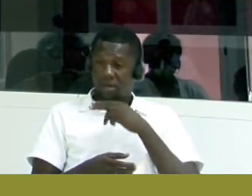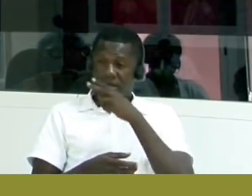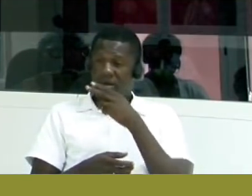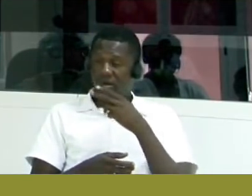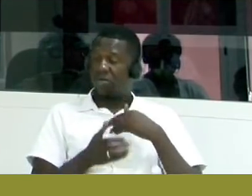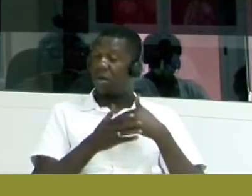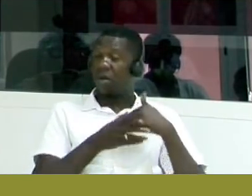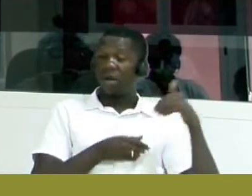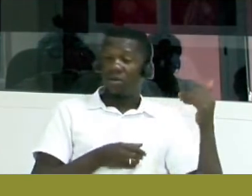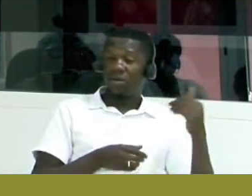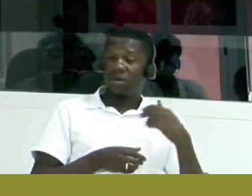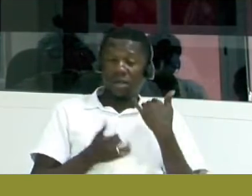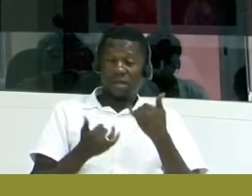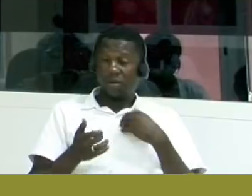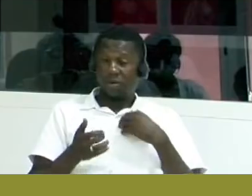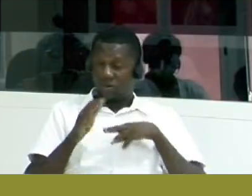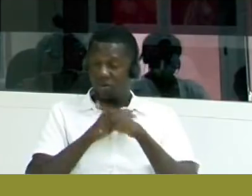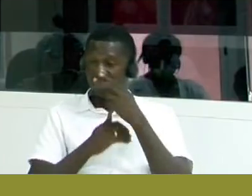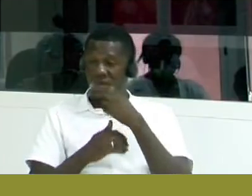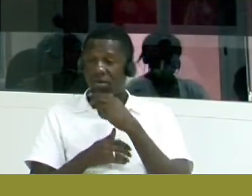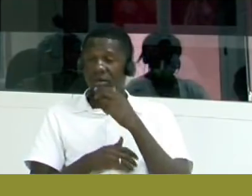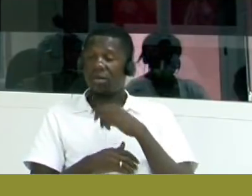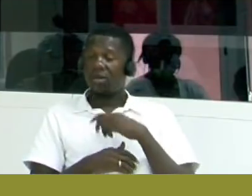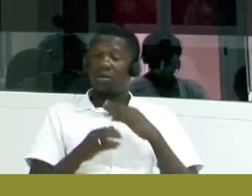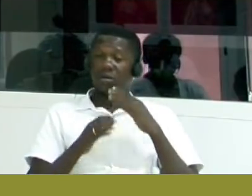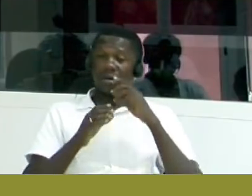Now I can go to the mortuary anytime, day or night. It doesn't matter.